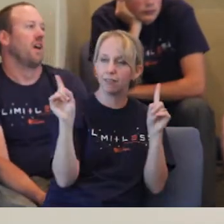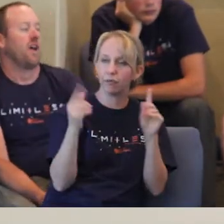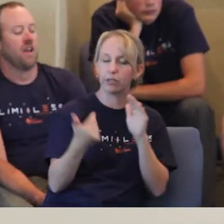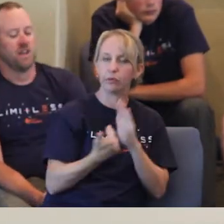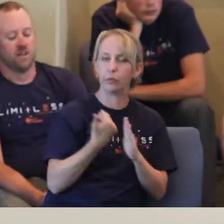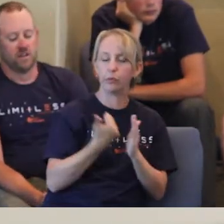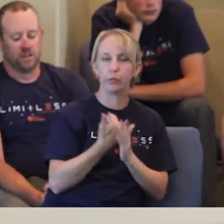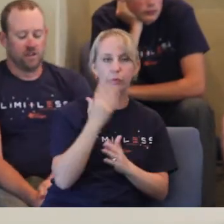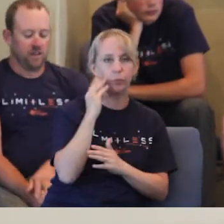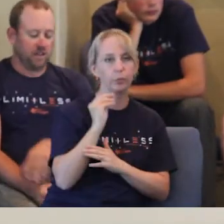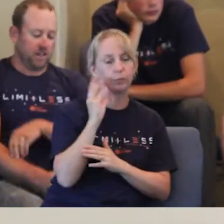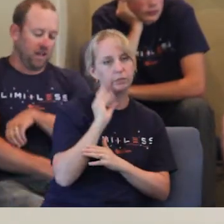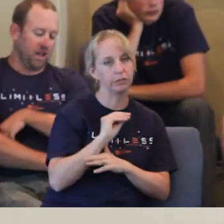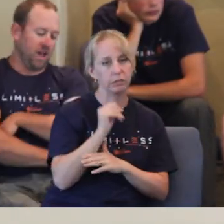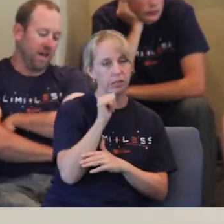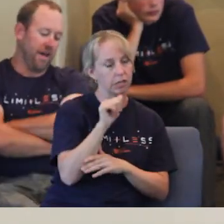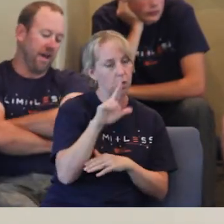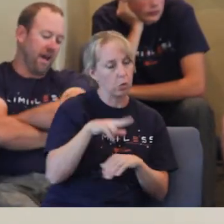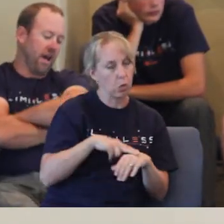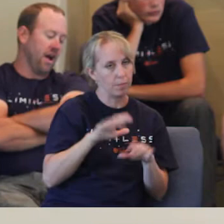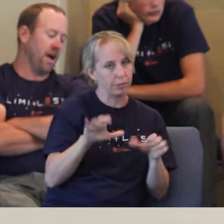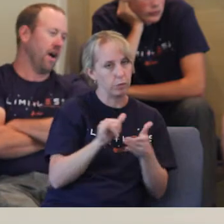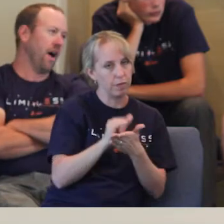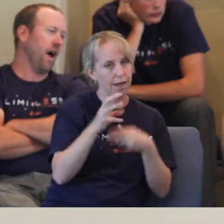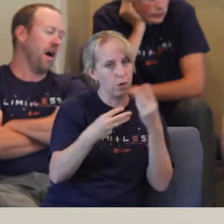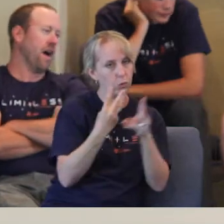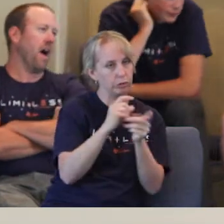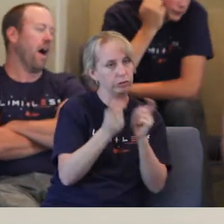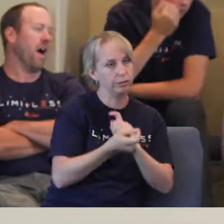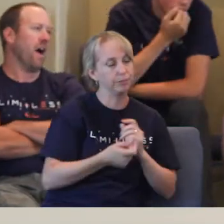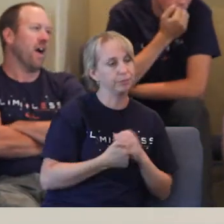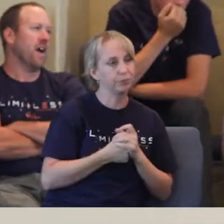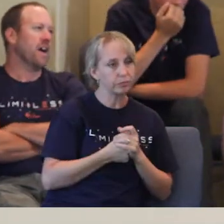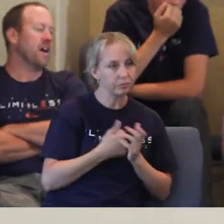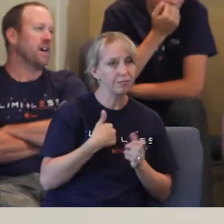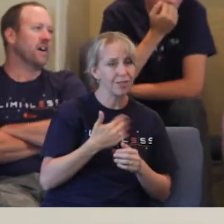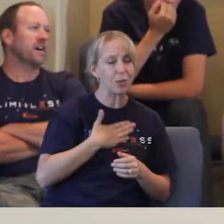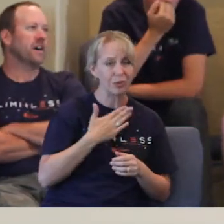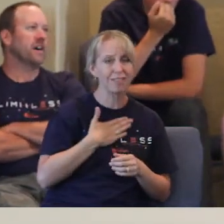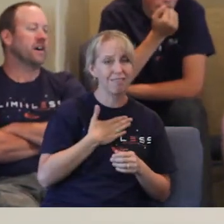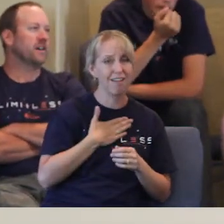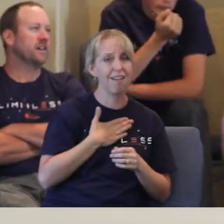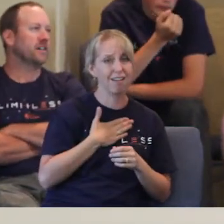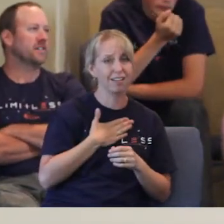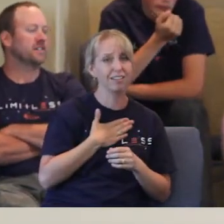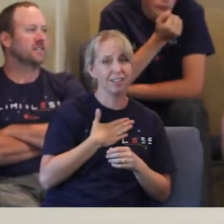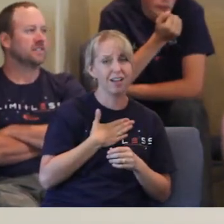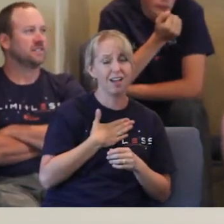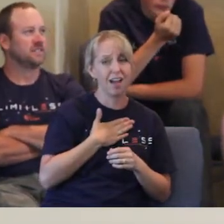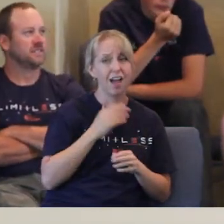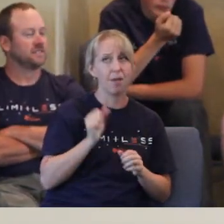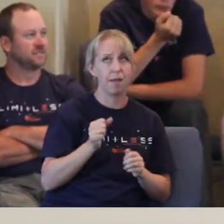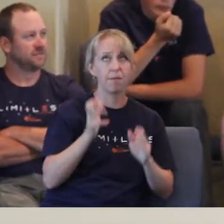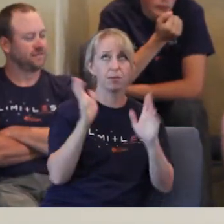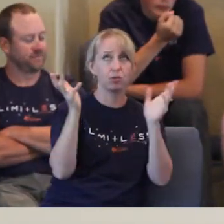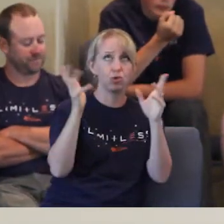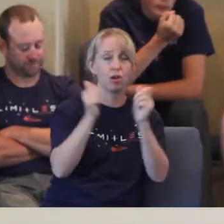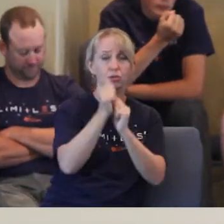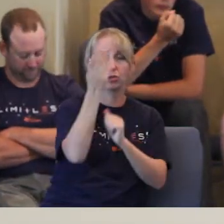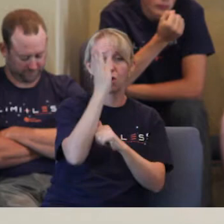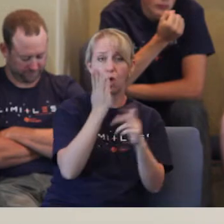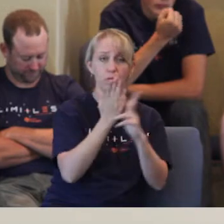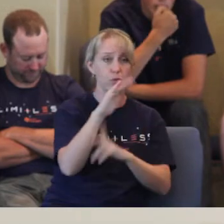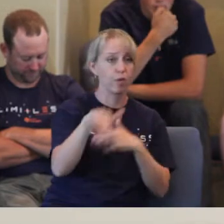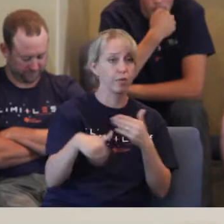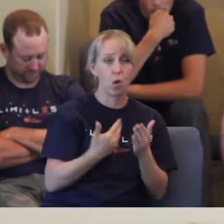me because like it's something different and something new that we don't really do on World Changers. And like, I'm glad I